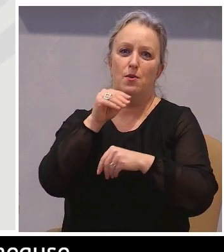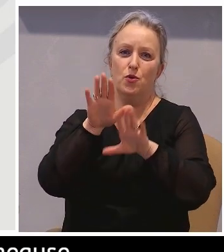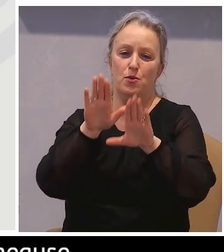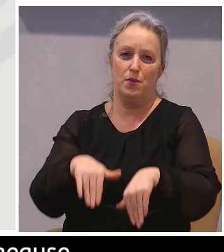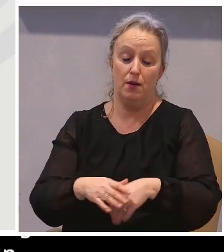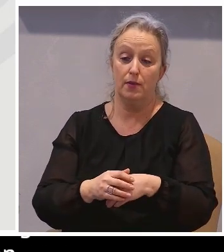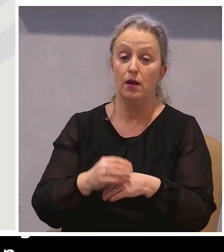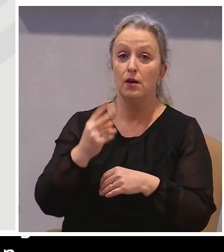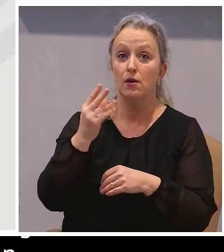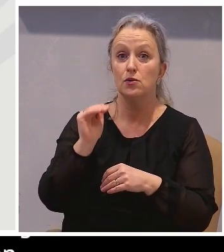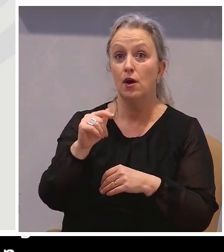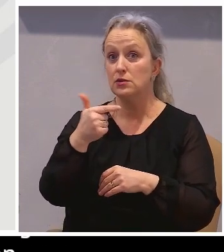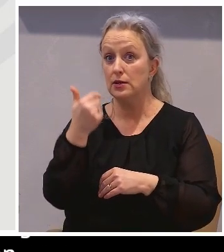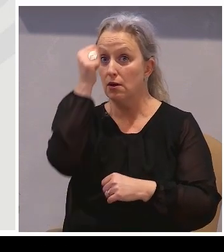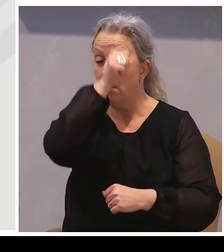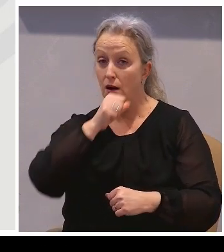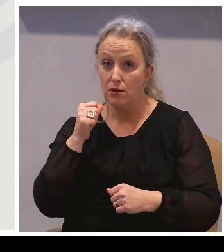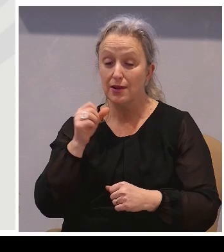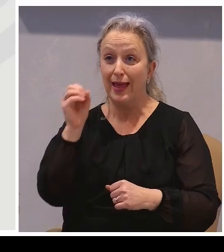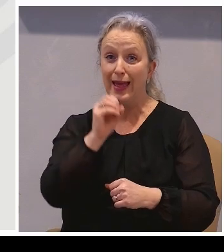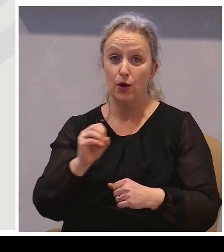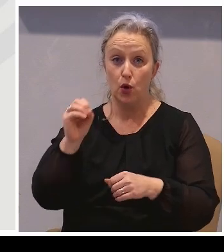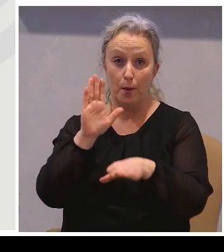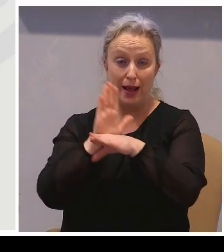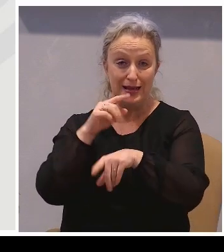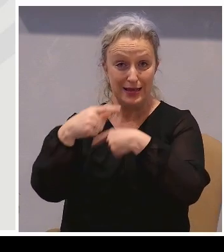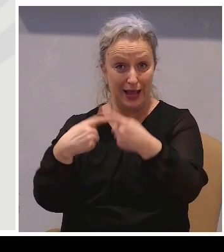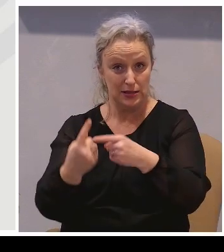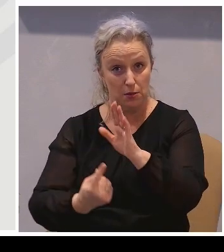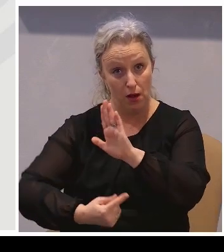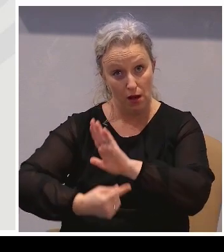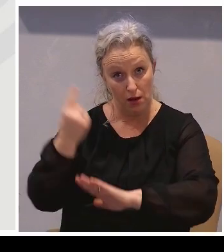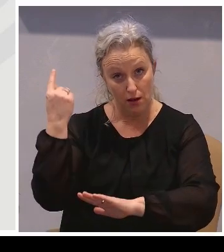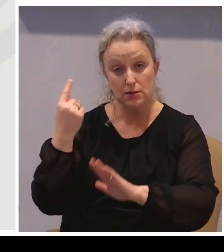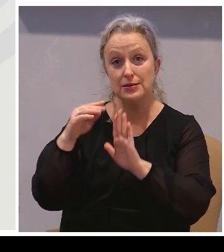adults, but we know that they work because time has shown us that we have experience.